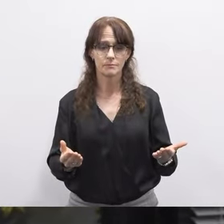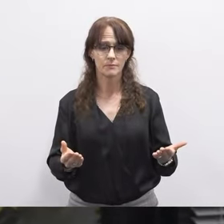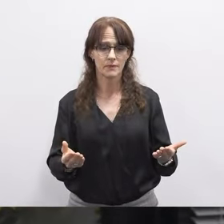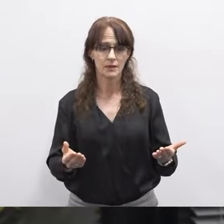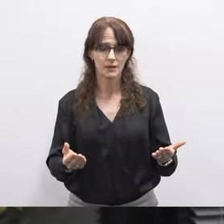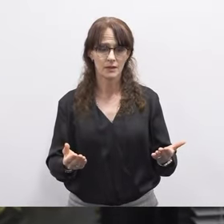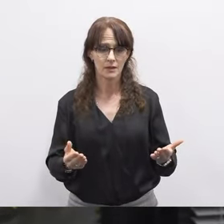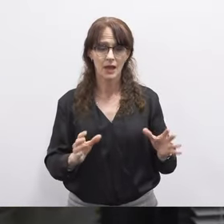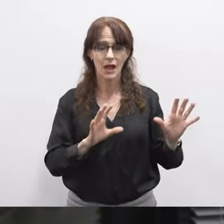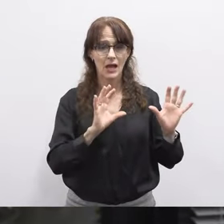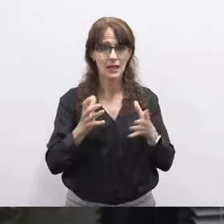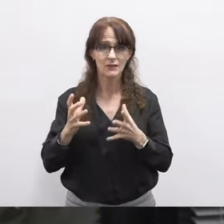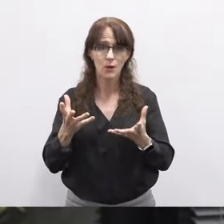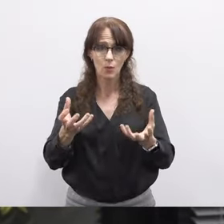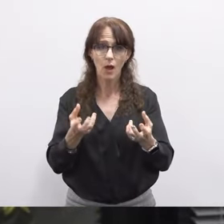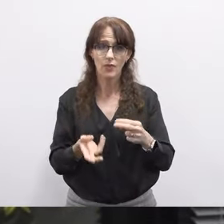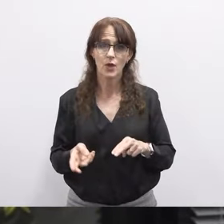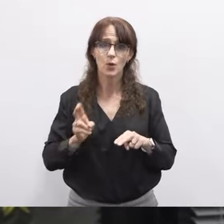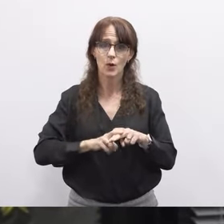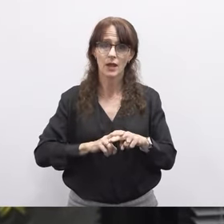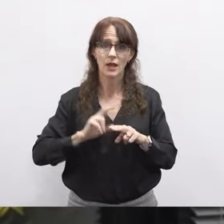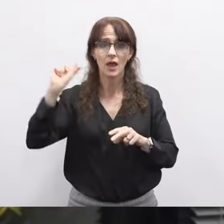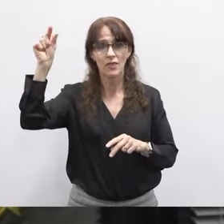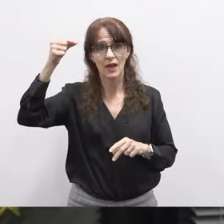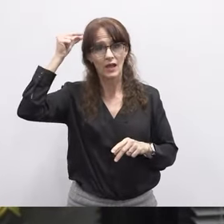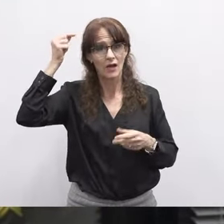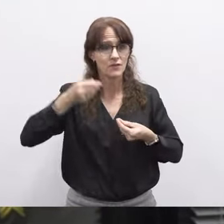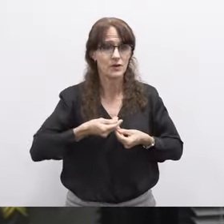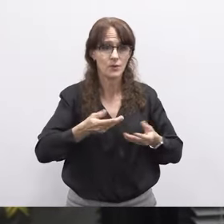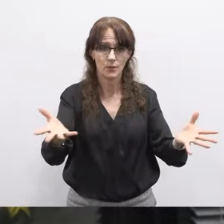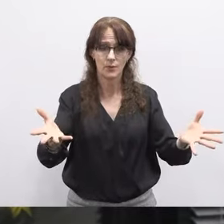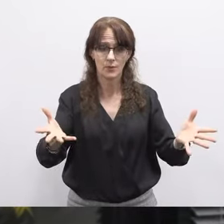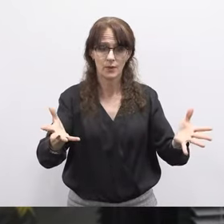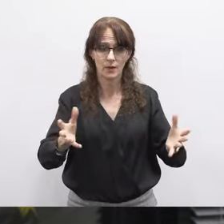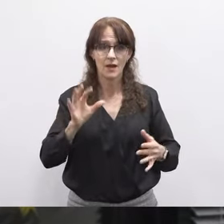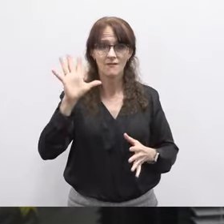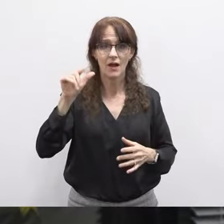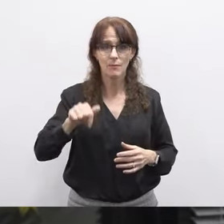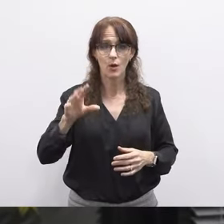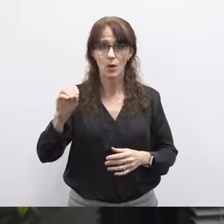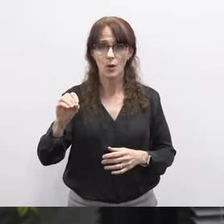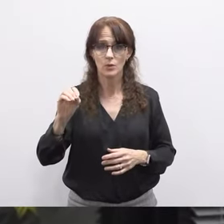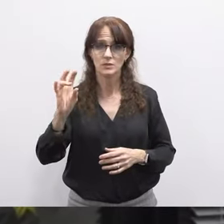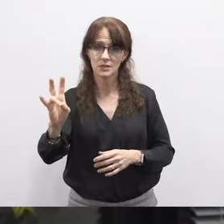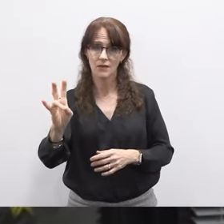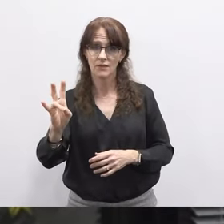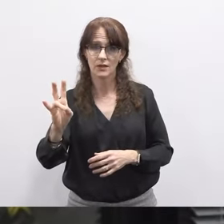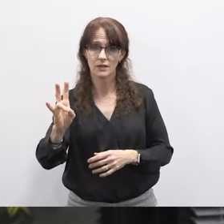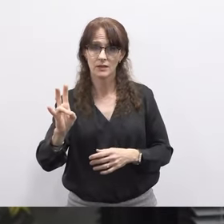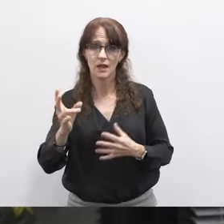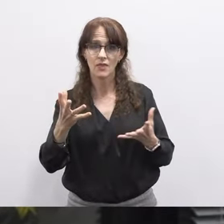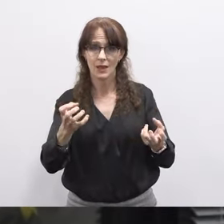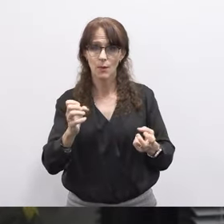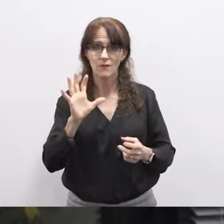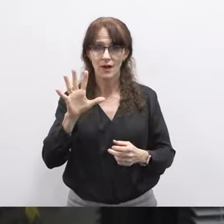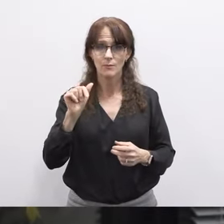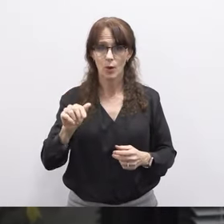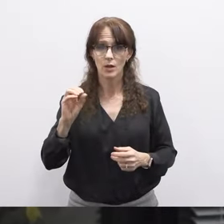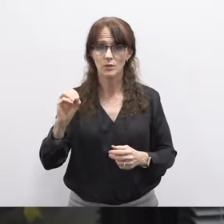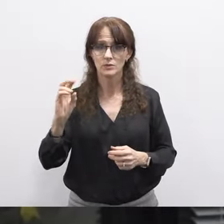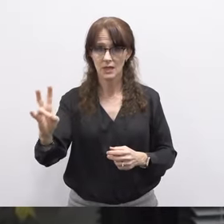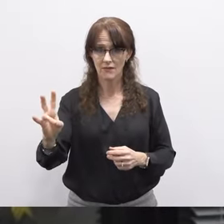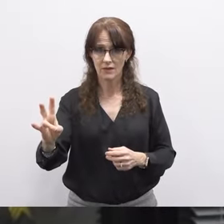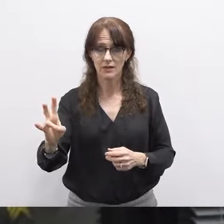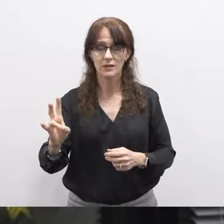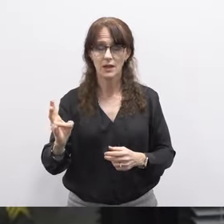classified, they want their raise that the governor gave. The governor gave a 5.07. They want the 5.07. And